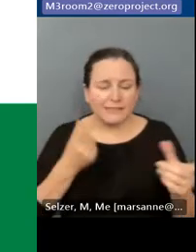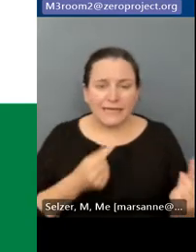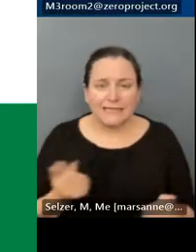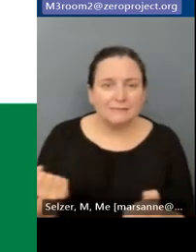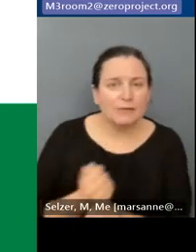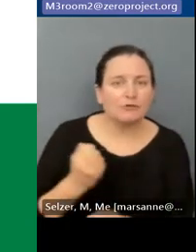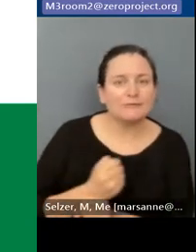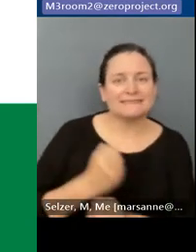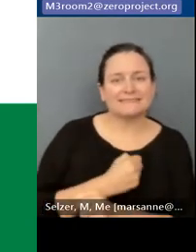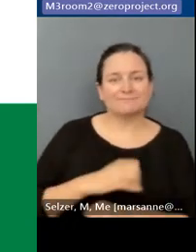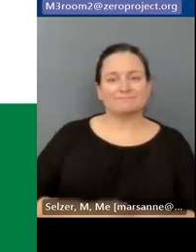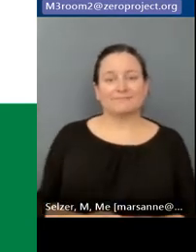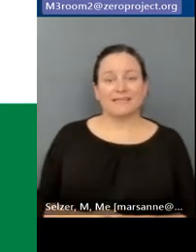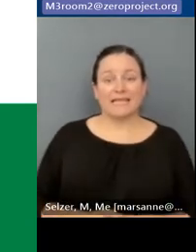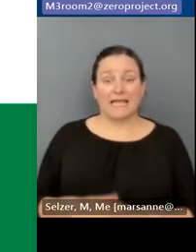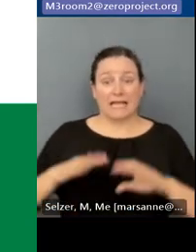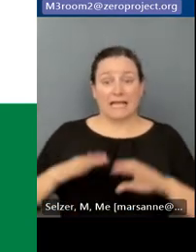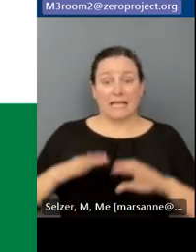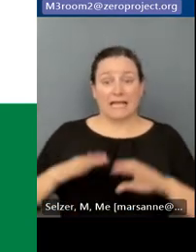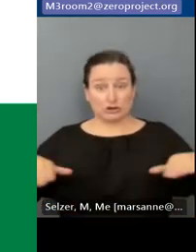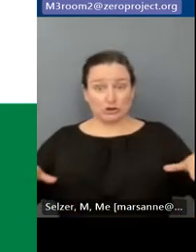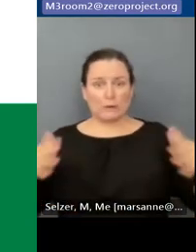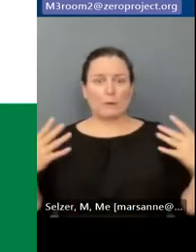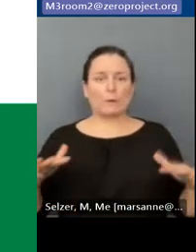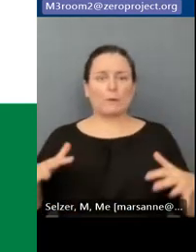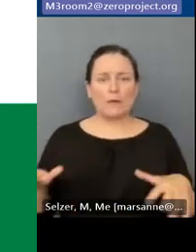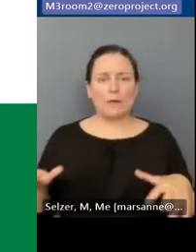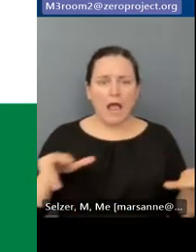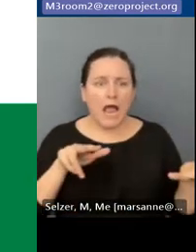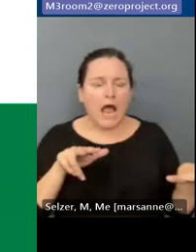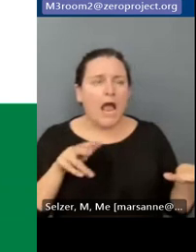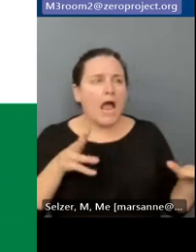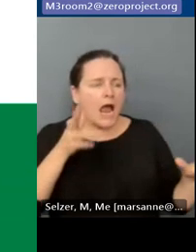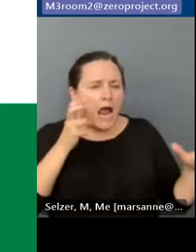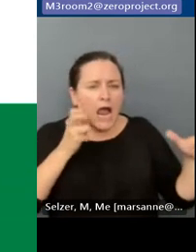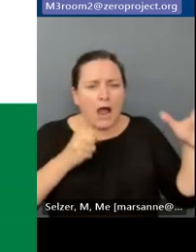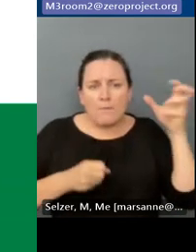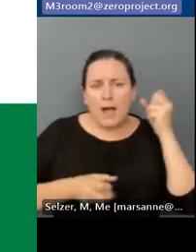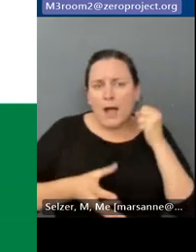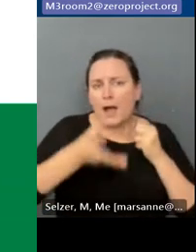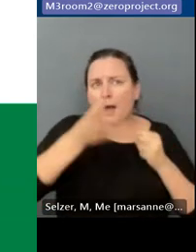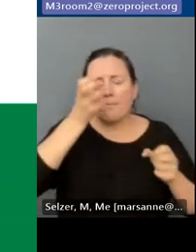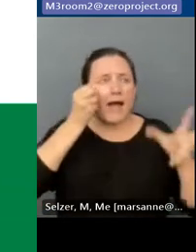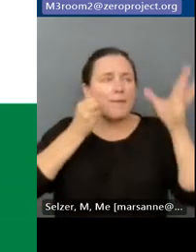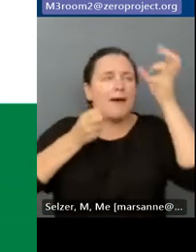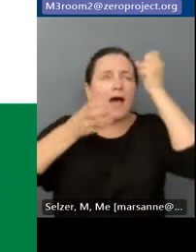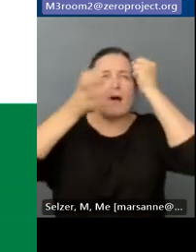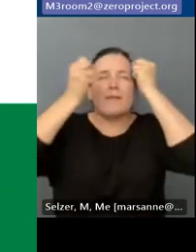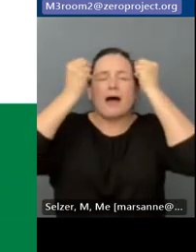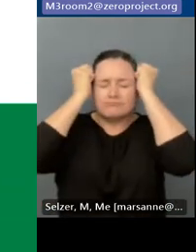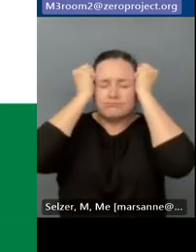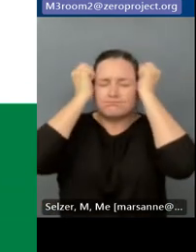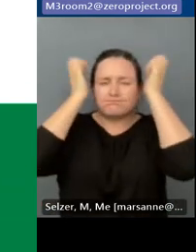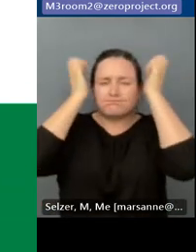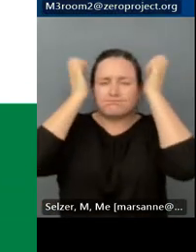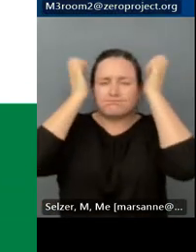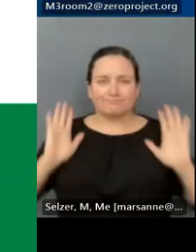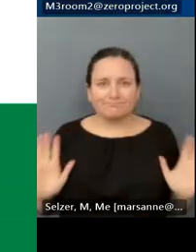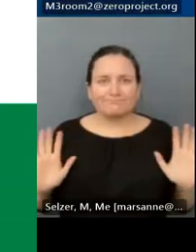left, children remembered every new sign and details of experiments that Digvijay taught them in my